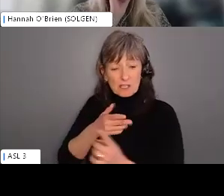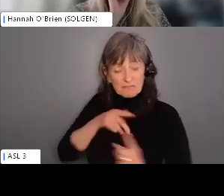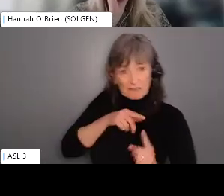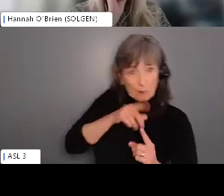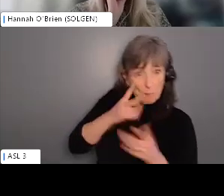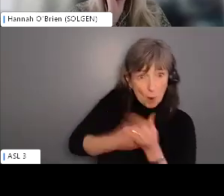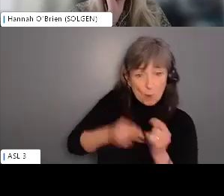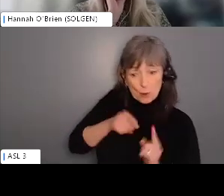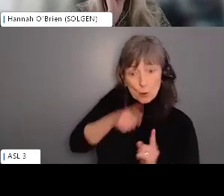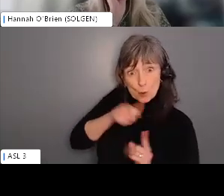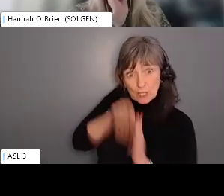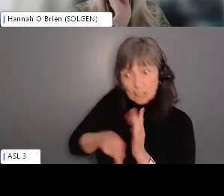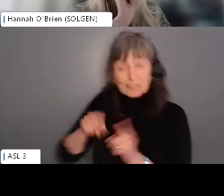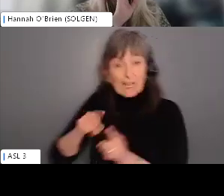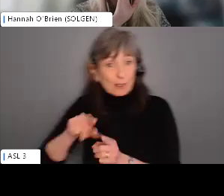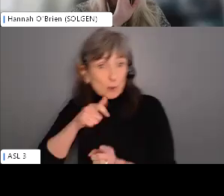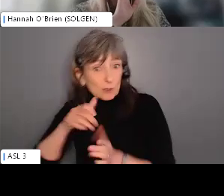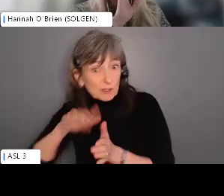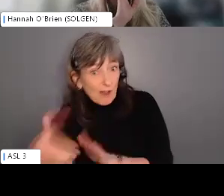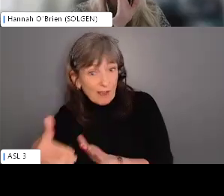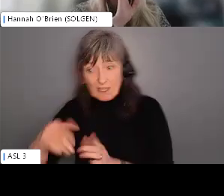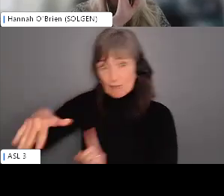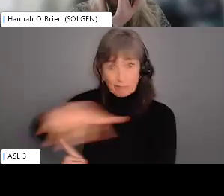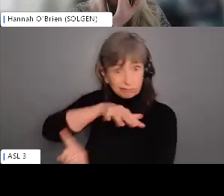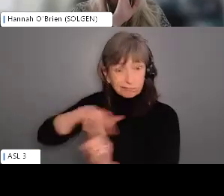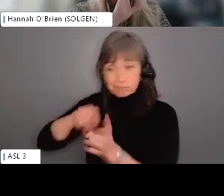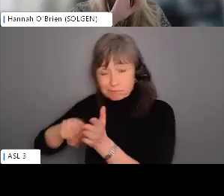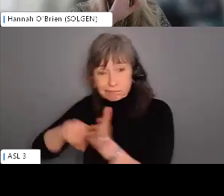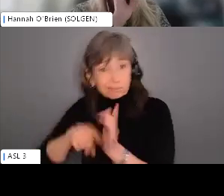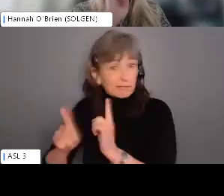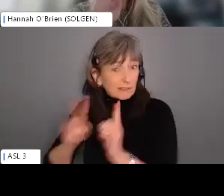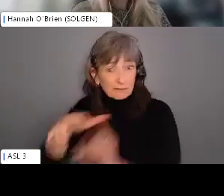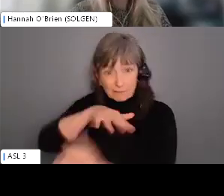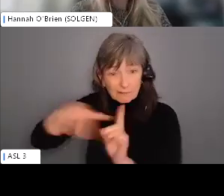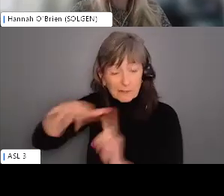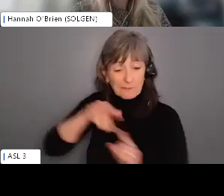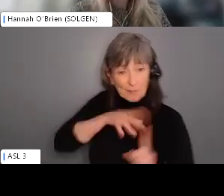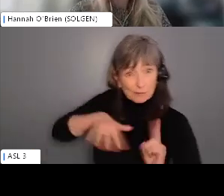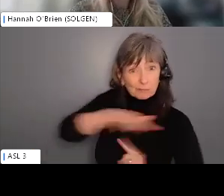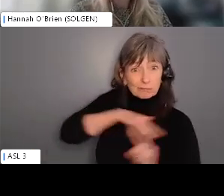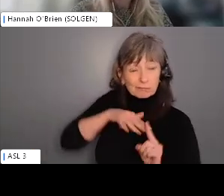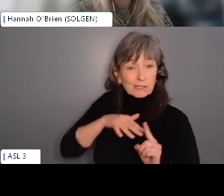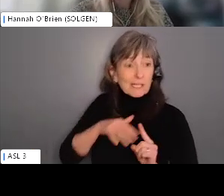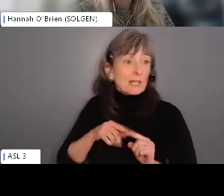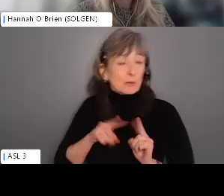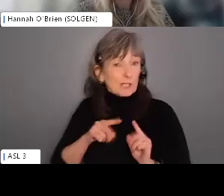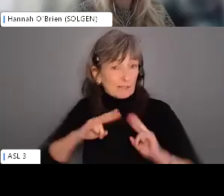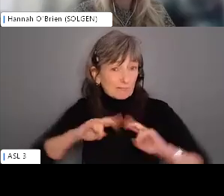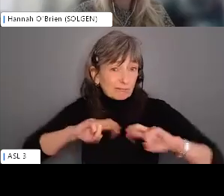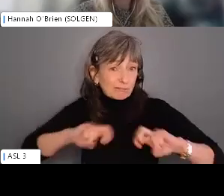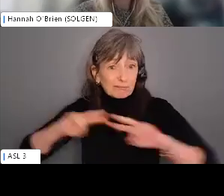for community and systemic responses. We have a whole list of risk factors that they go through, both